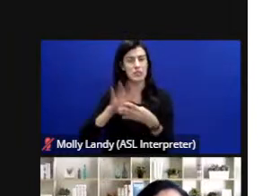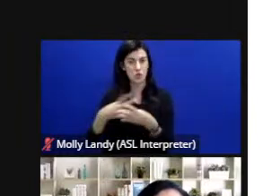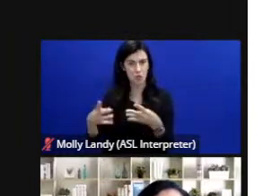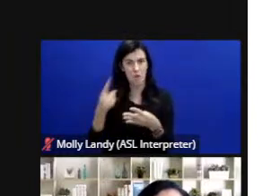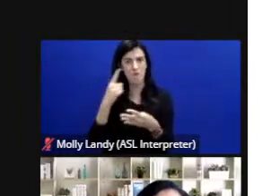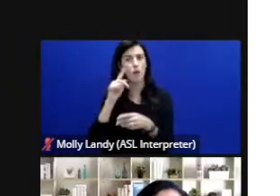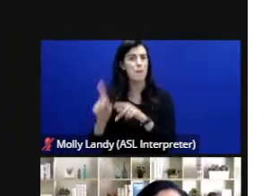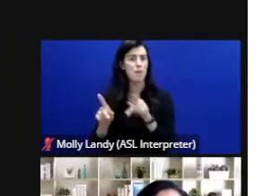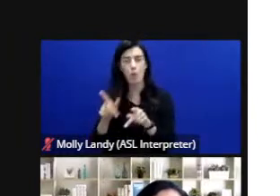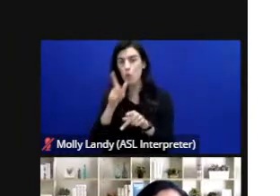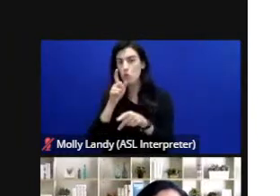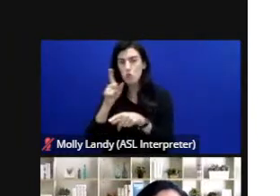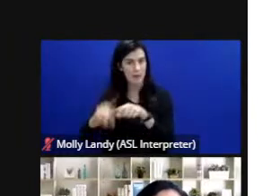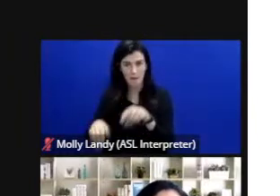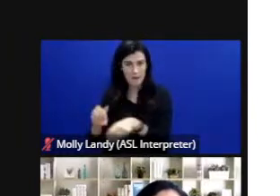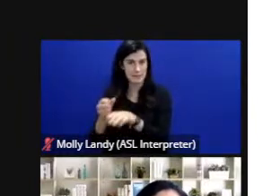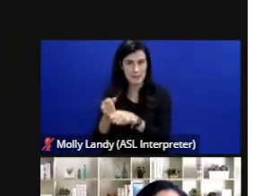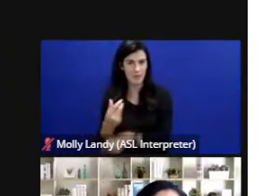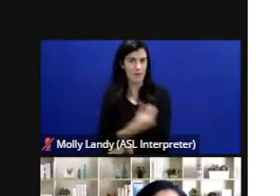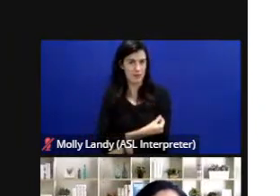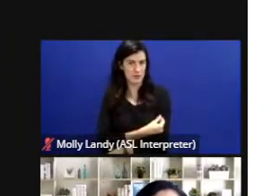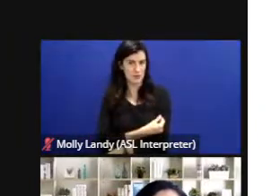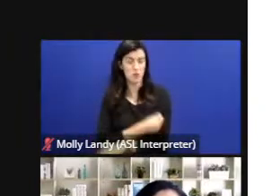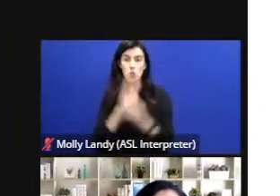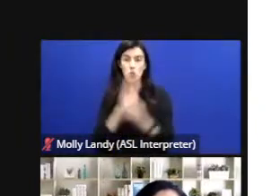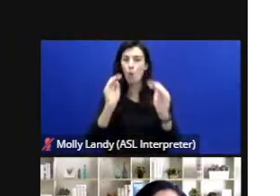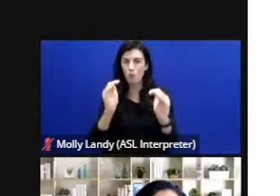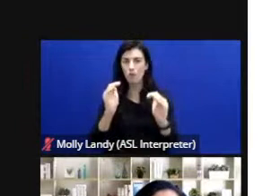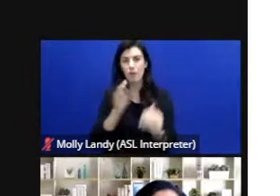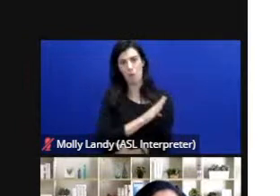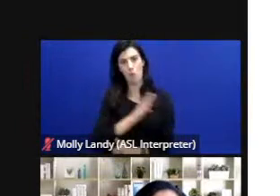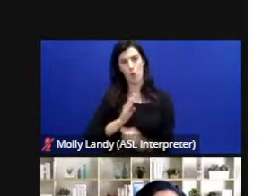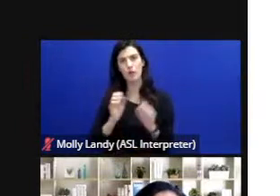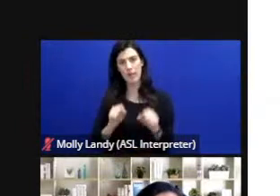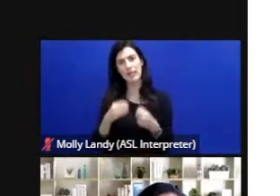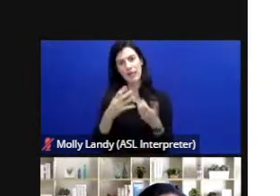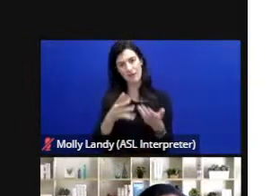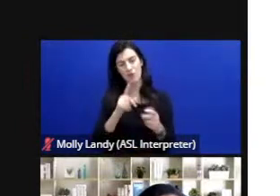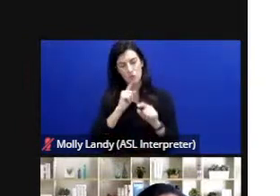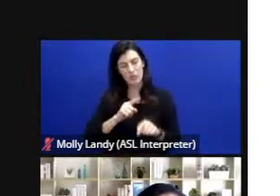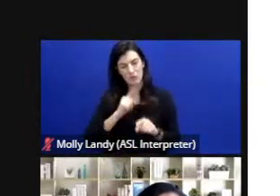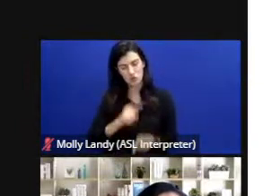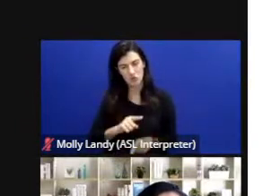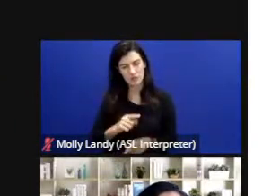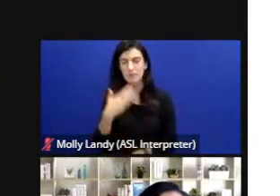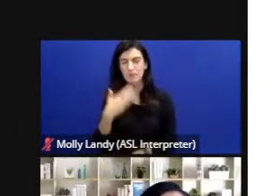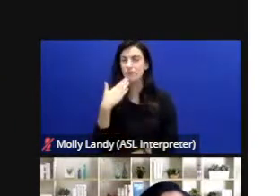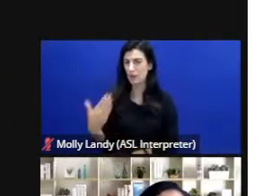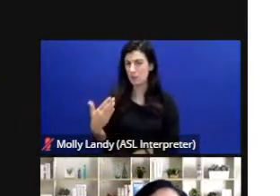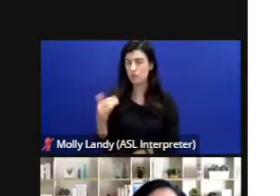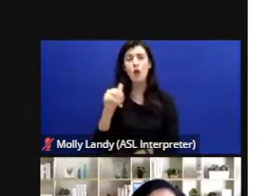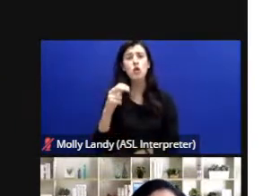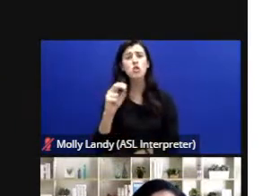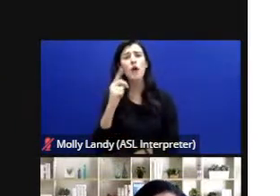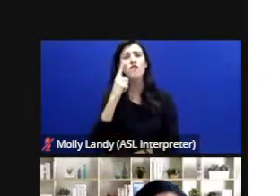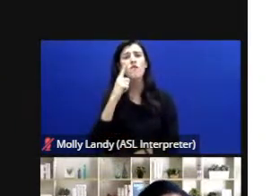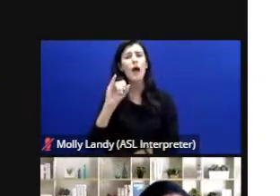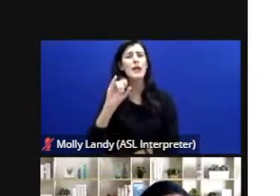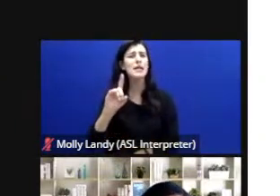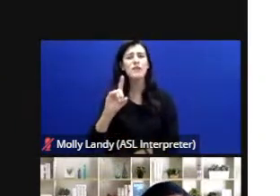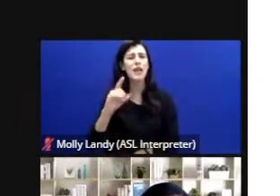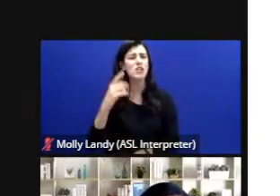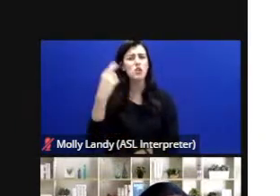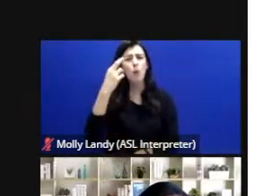vaccine? So hopefully those answers could be given by the board. Thank you. Thank you. And John, just for identification purposes, are